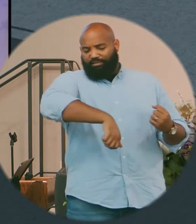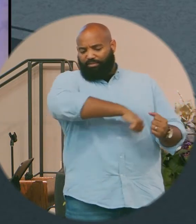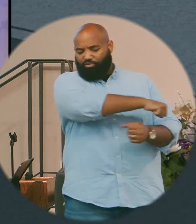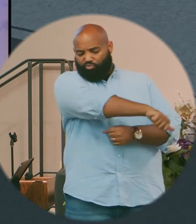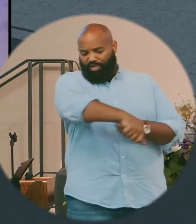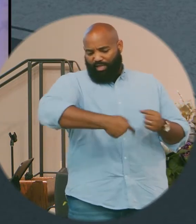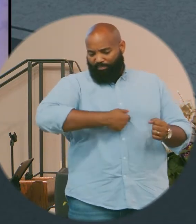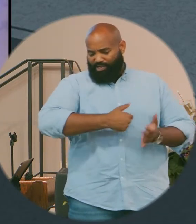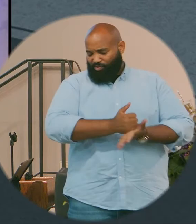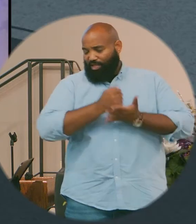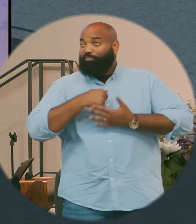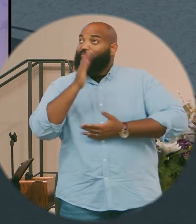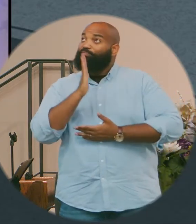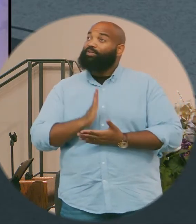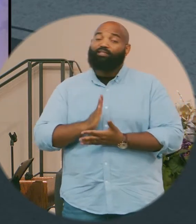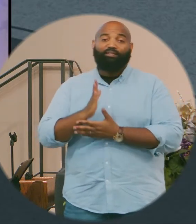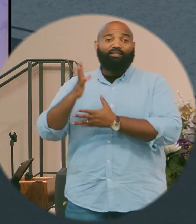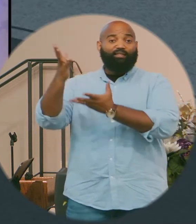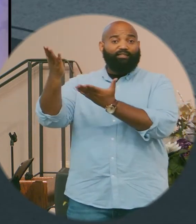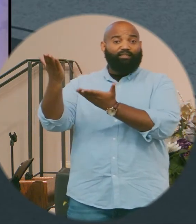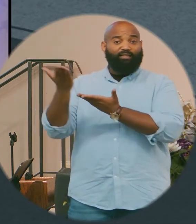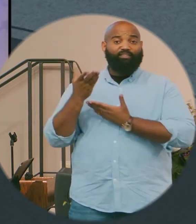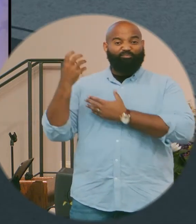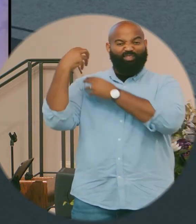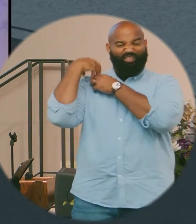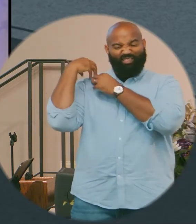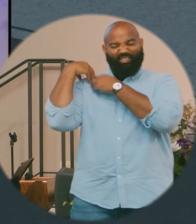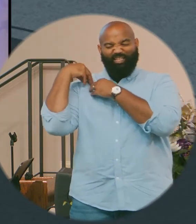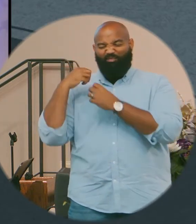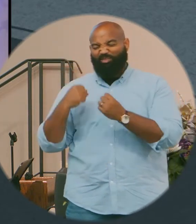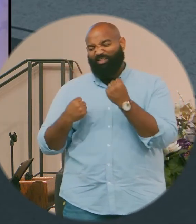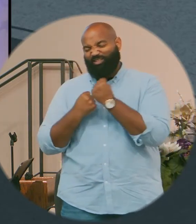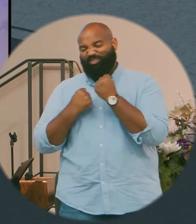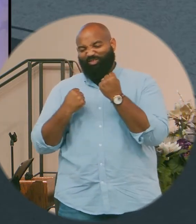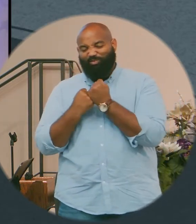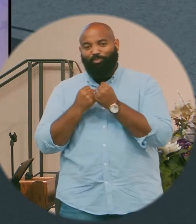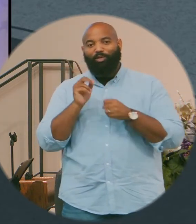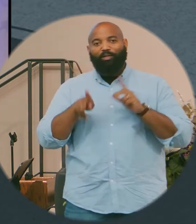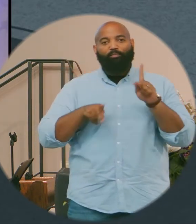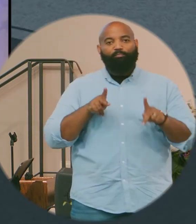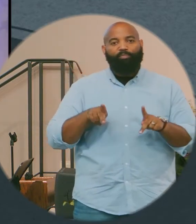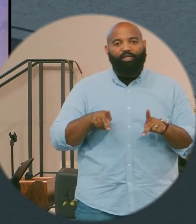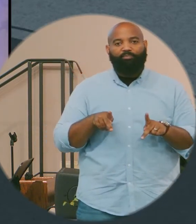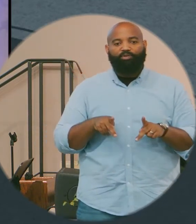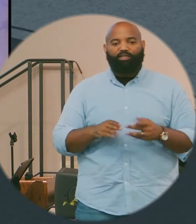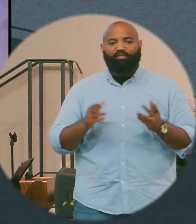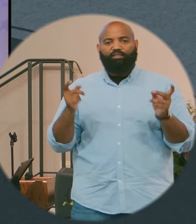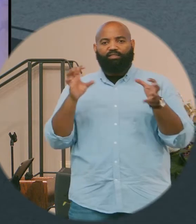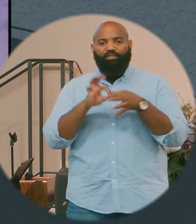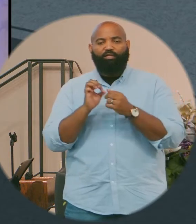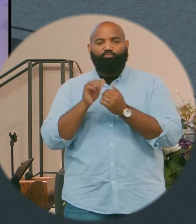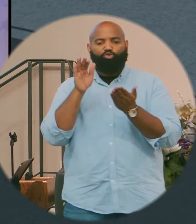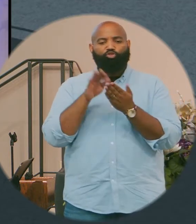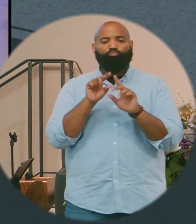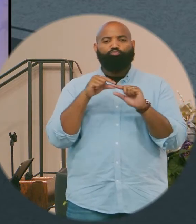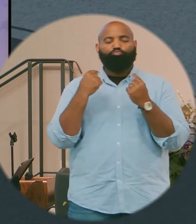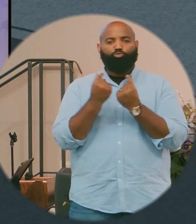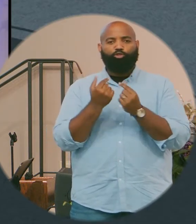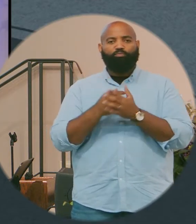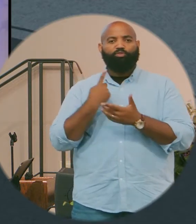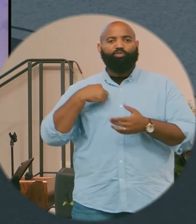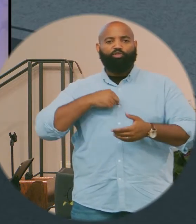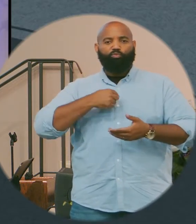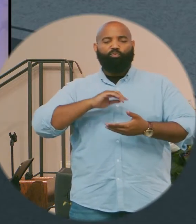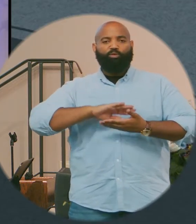from heaven, accountability partners, the structure of the church they will commit to and connect to, so that we